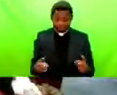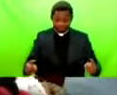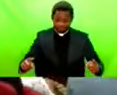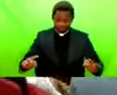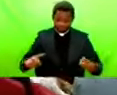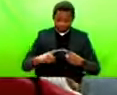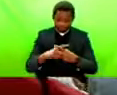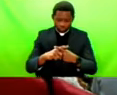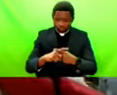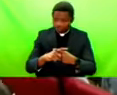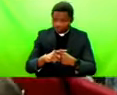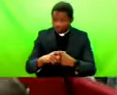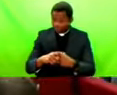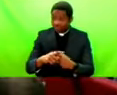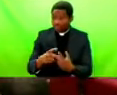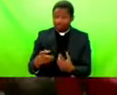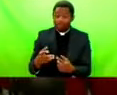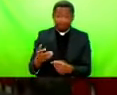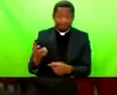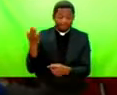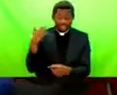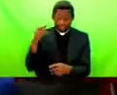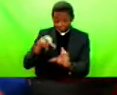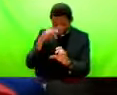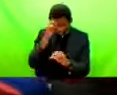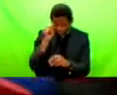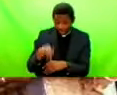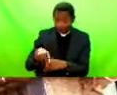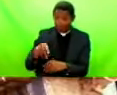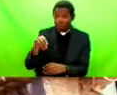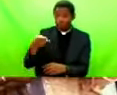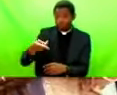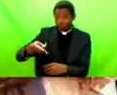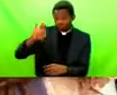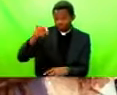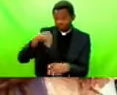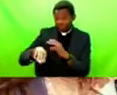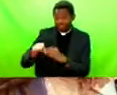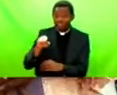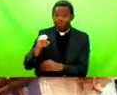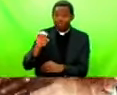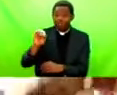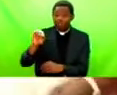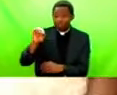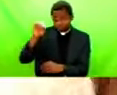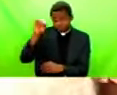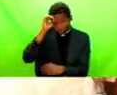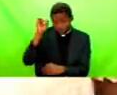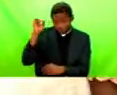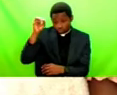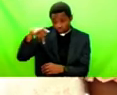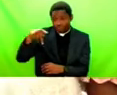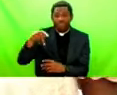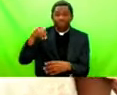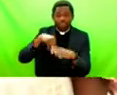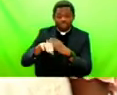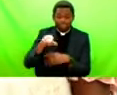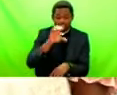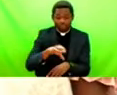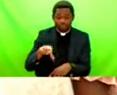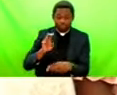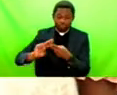our former chairman, Apostle Professor Opoku Onyina, at Cape Coast University in 2011. Since then,